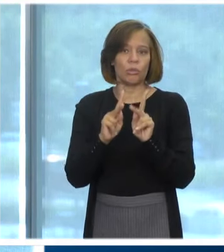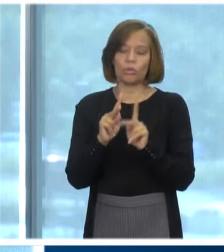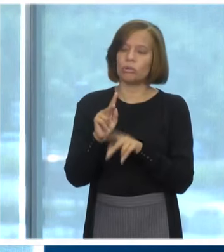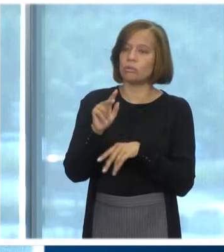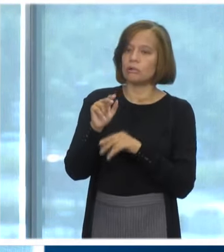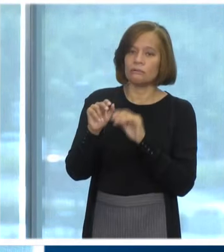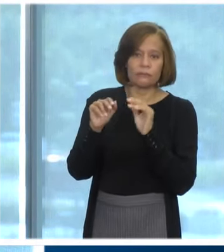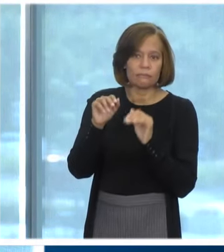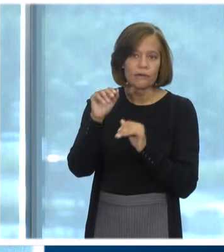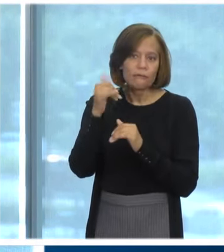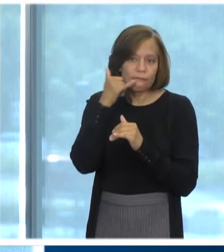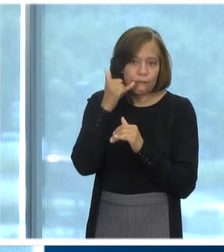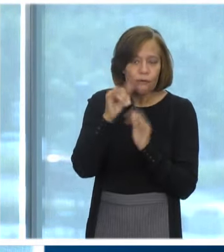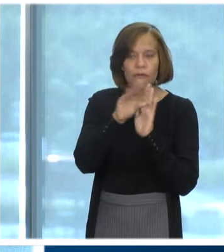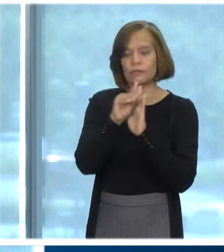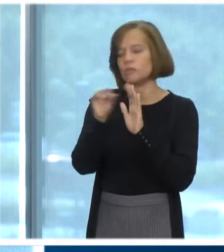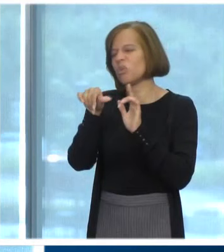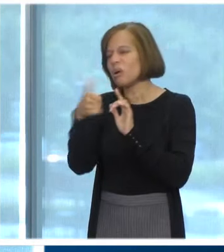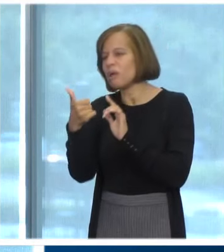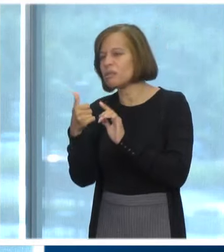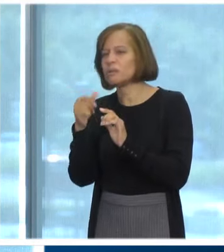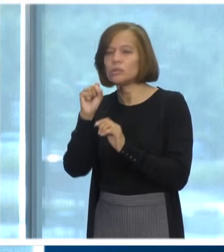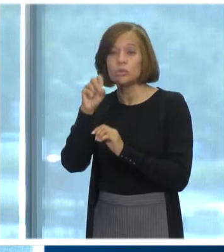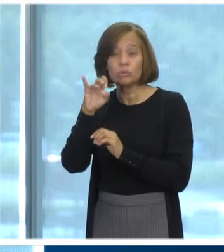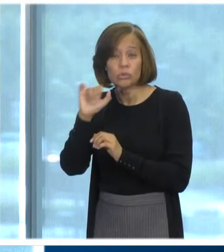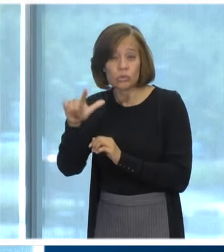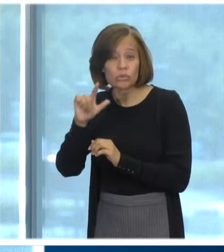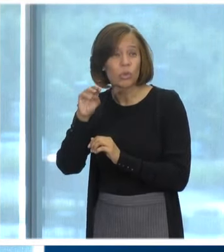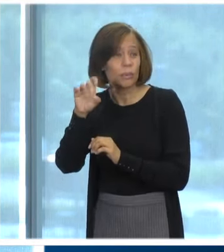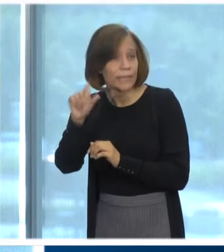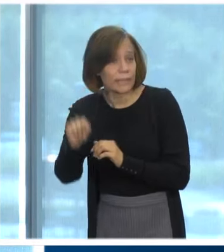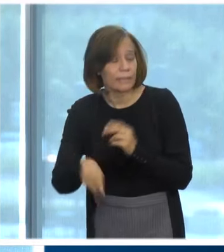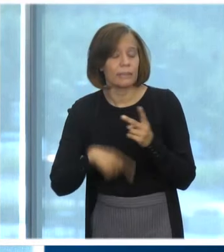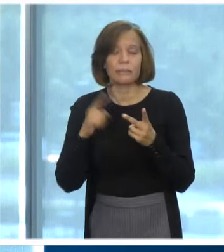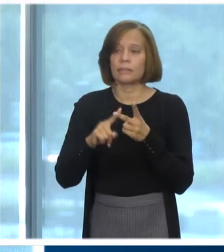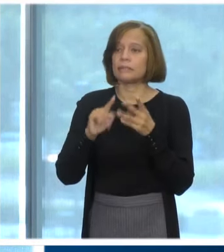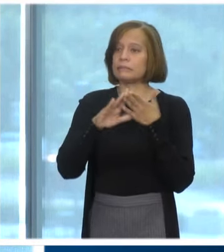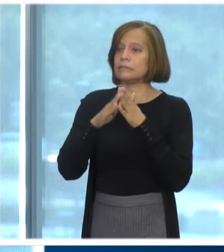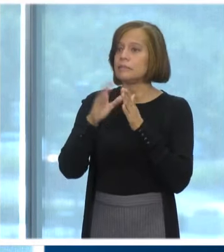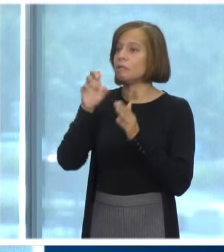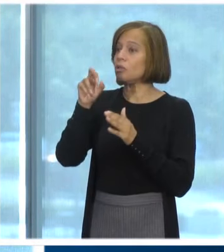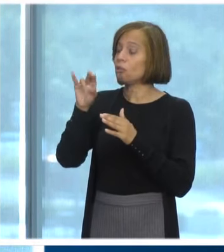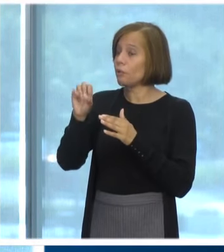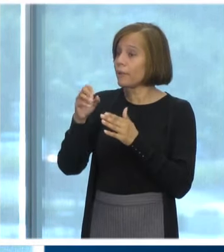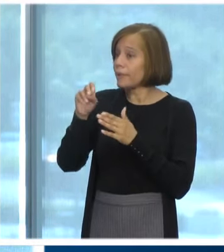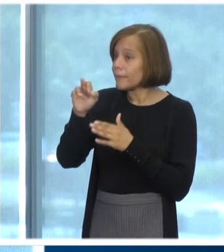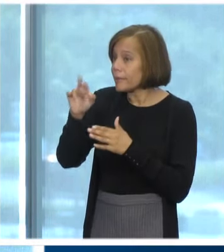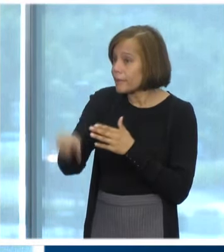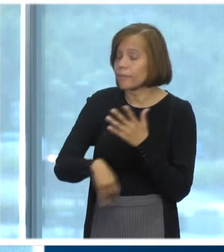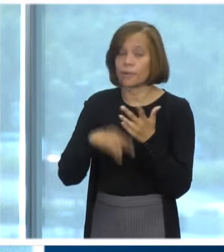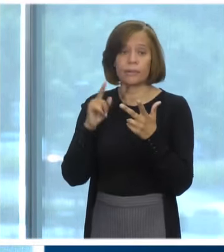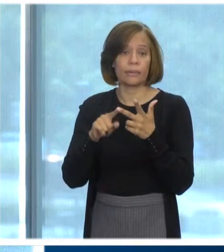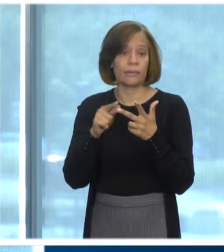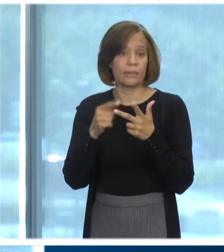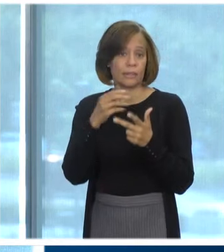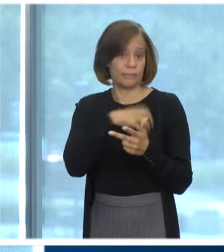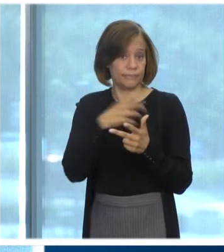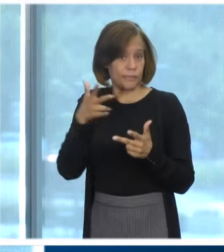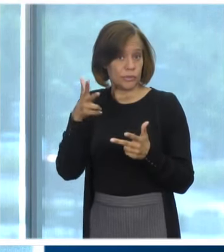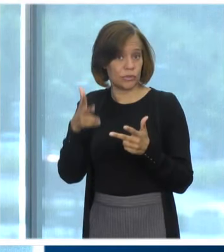videos that concern citizens found on social media and submitted, city crime camera footage, cruiser video footage, and body-worn camera